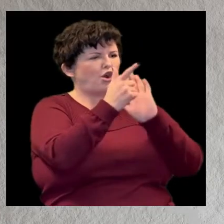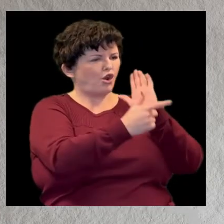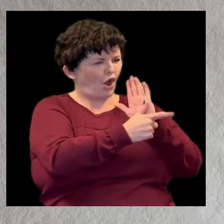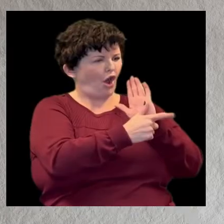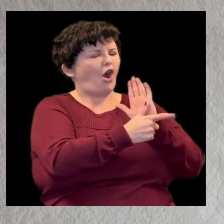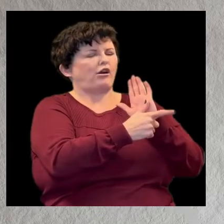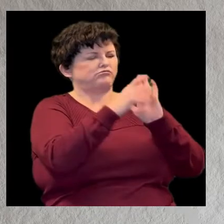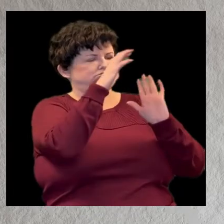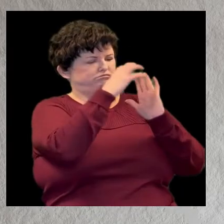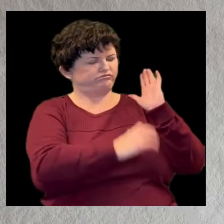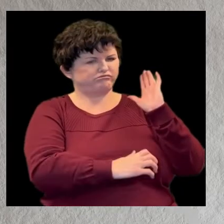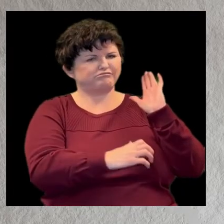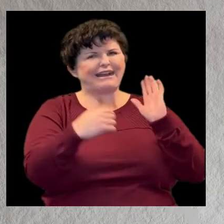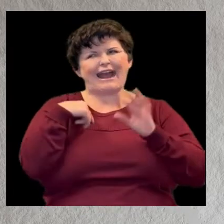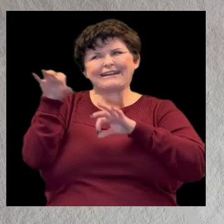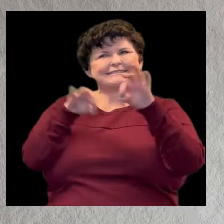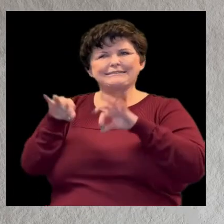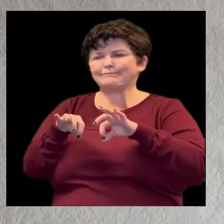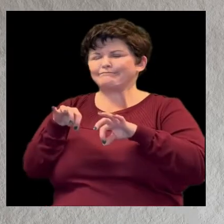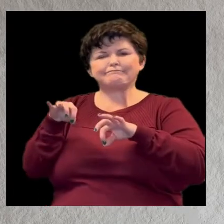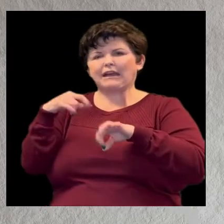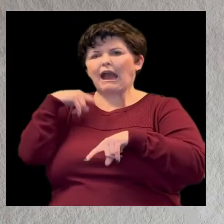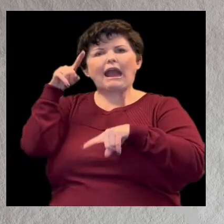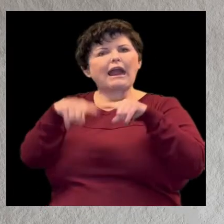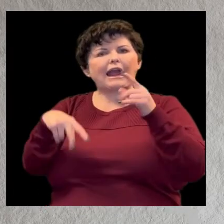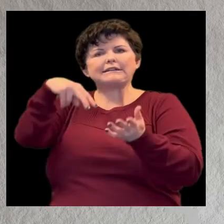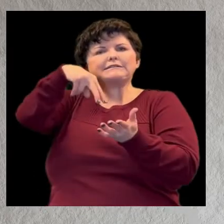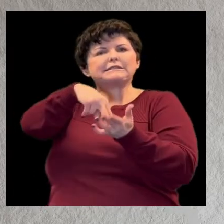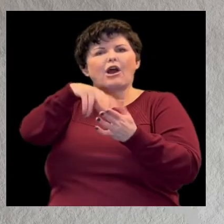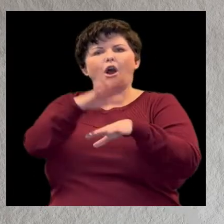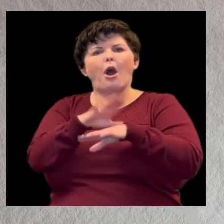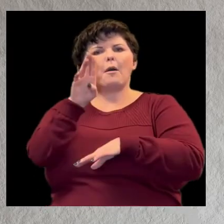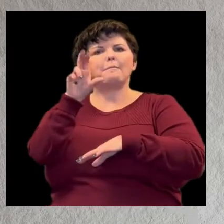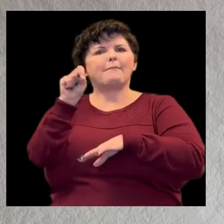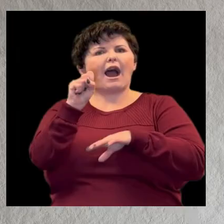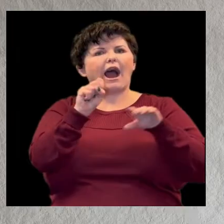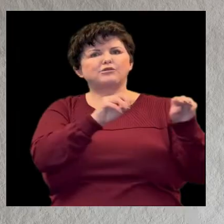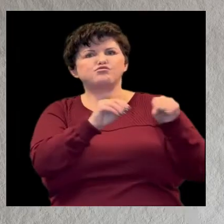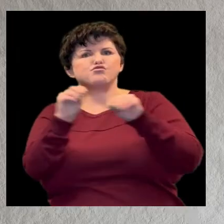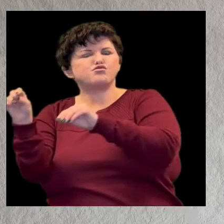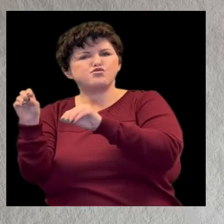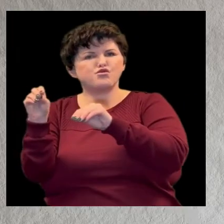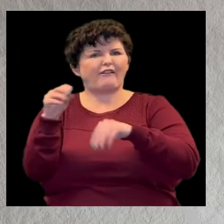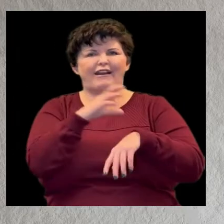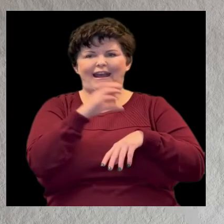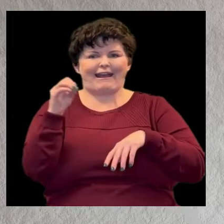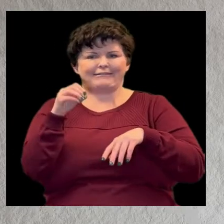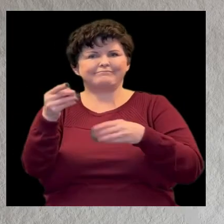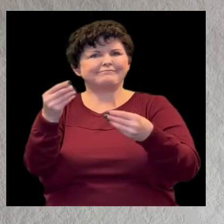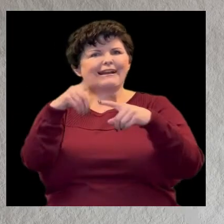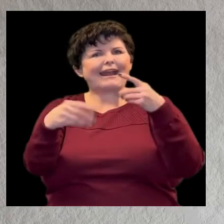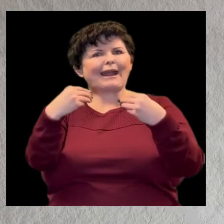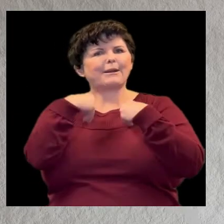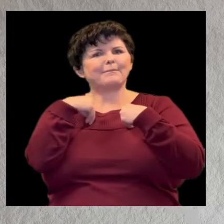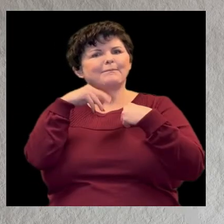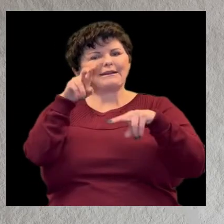explained that I was not able to stand on a moving bus and that a seat could not be guaranteed.